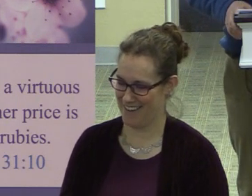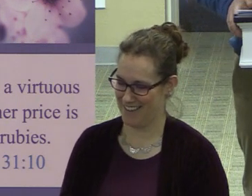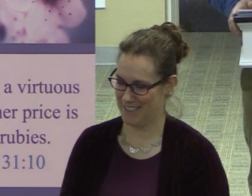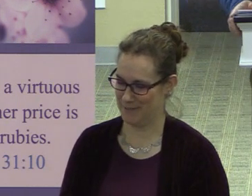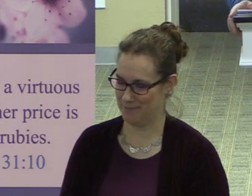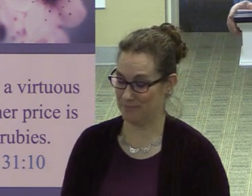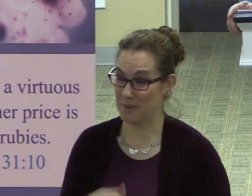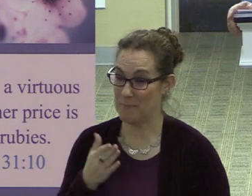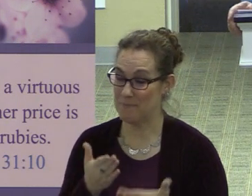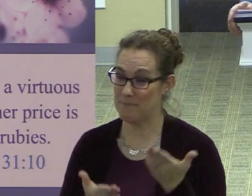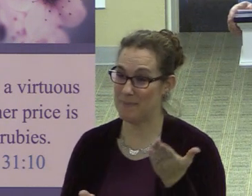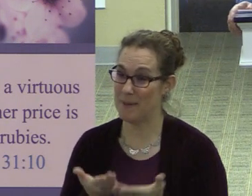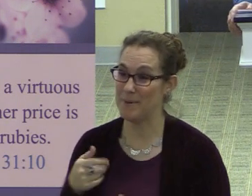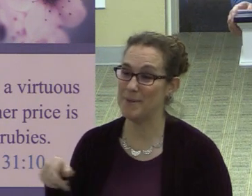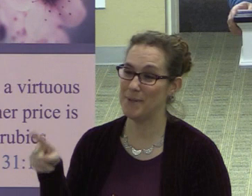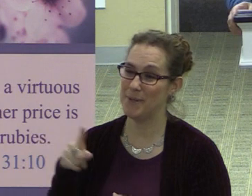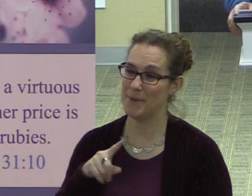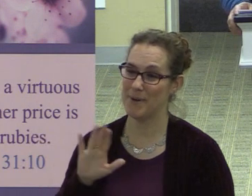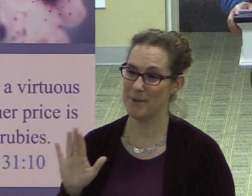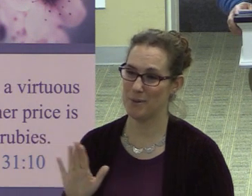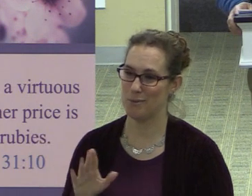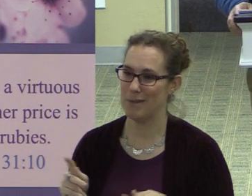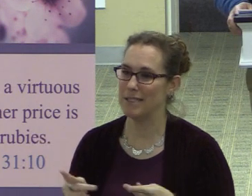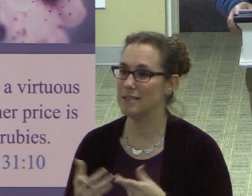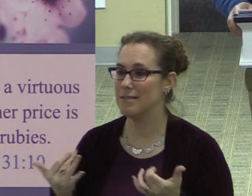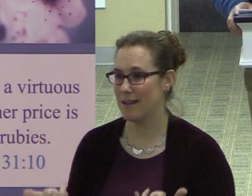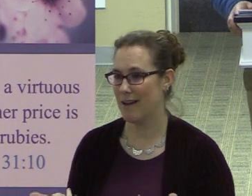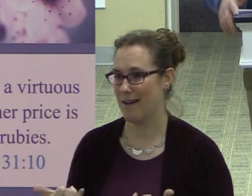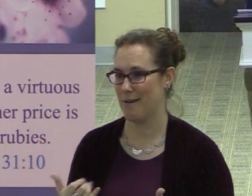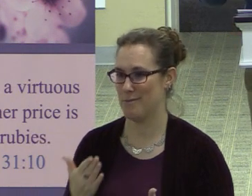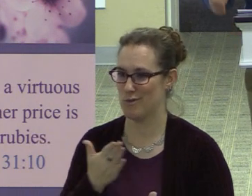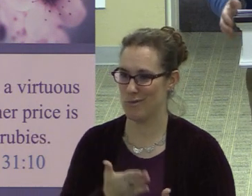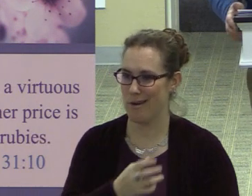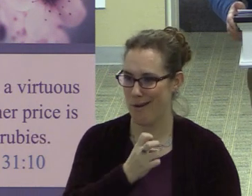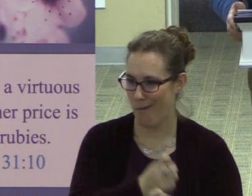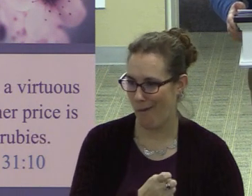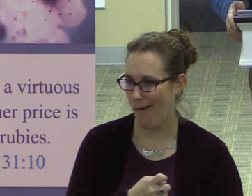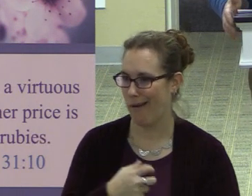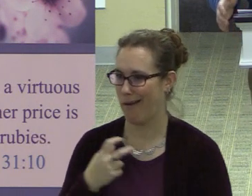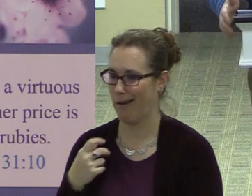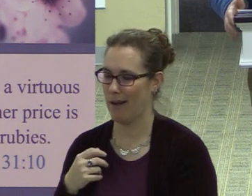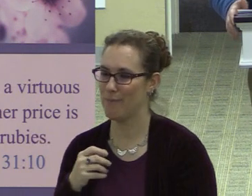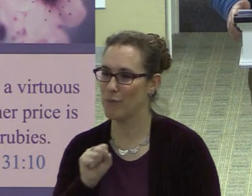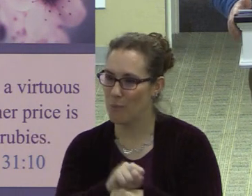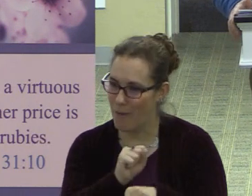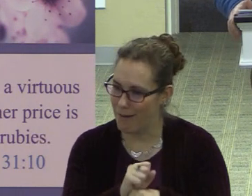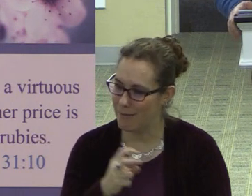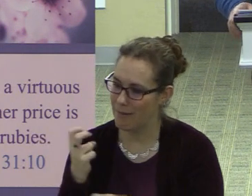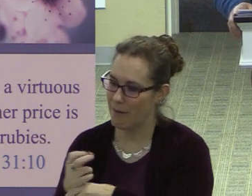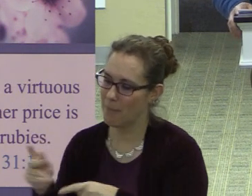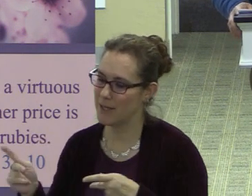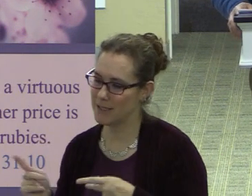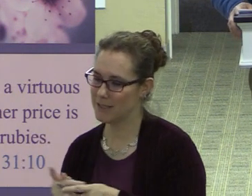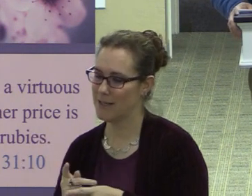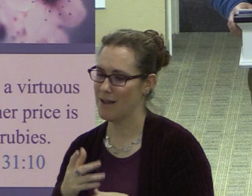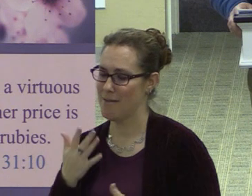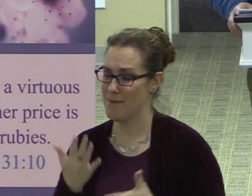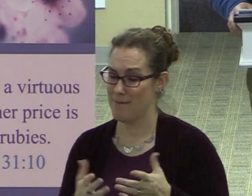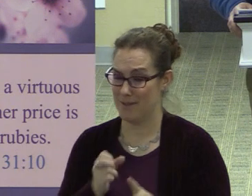And maybe you're in one of those places now between a rock and a hard place. Maybe because of a bad decision, you find yourself in a difficult